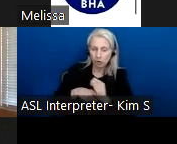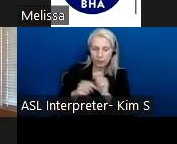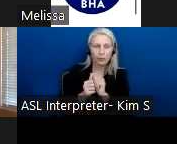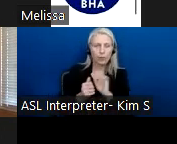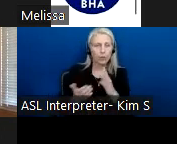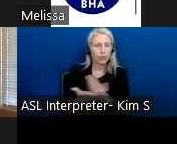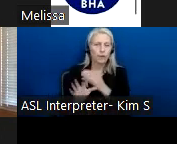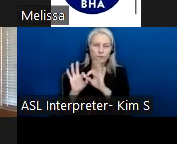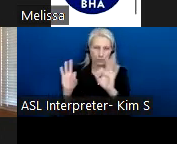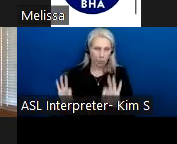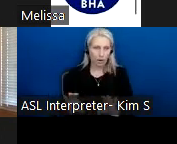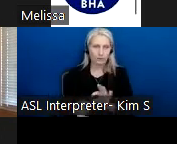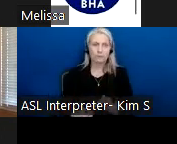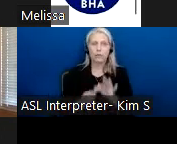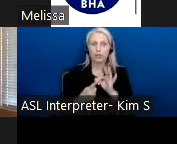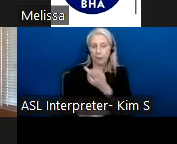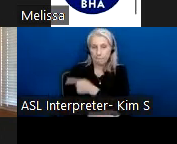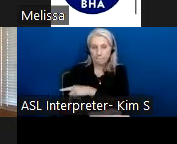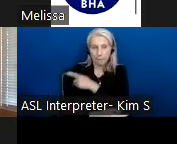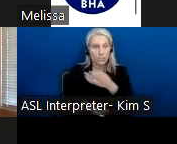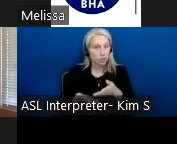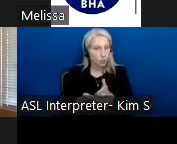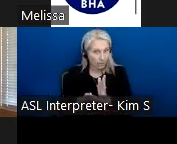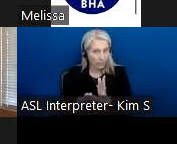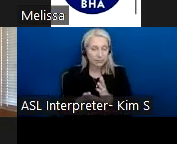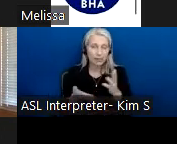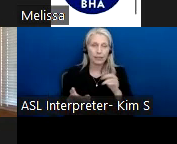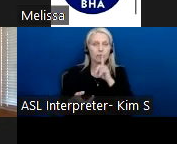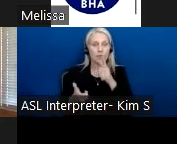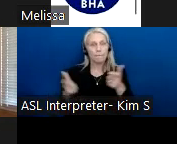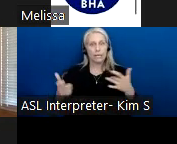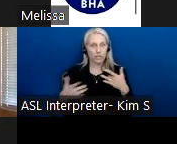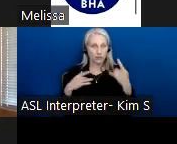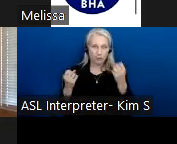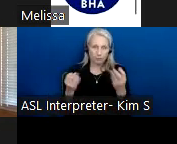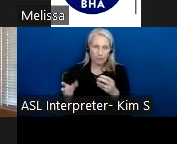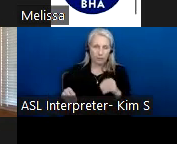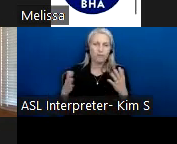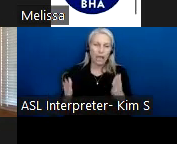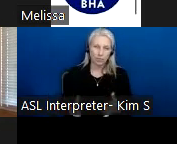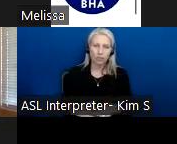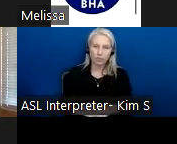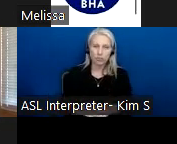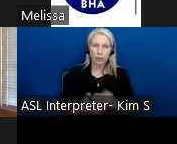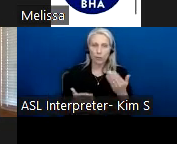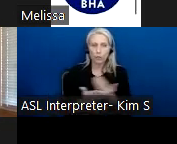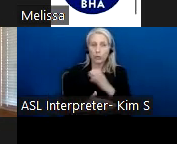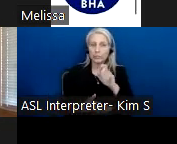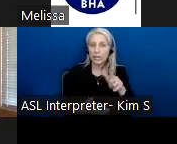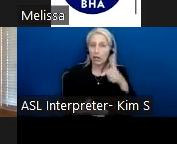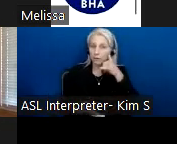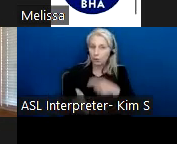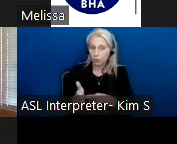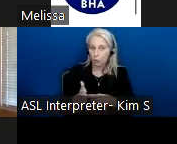forms, especially patient rights, because I know that has been a really big concern for a lot of providers, given that the new cell phone